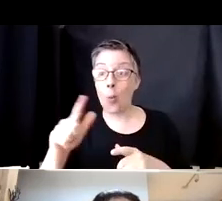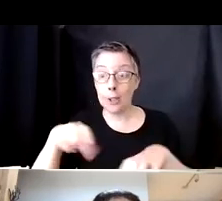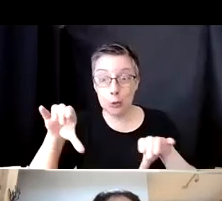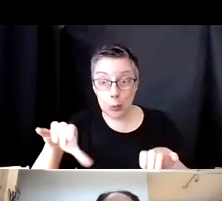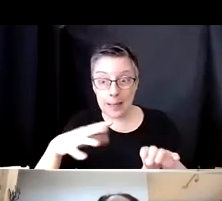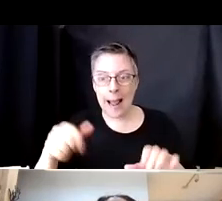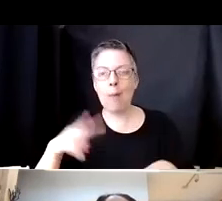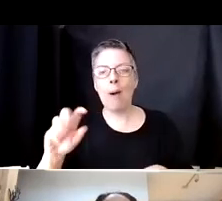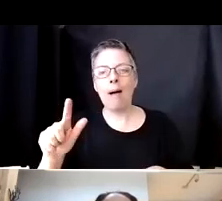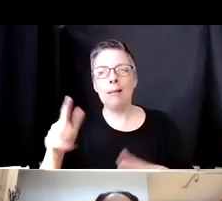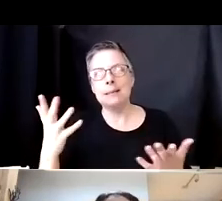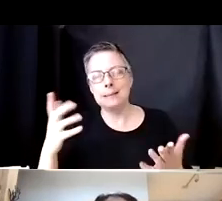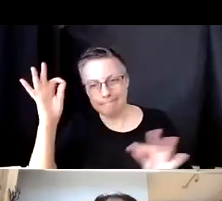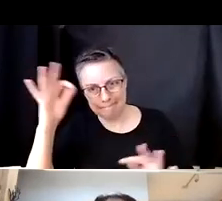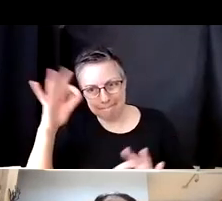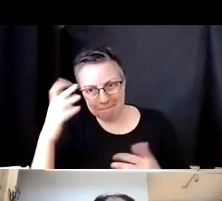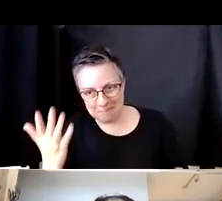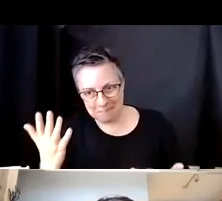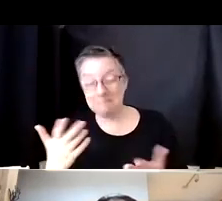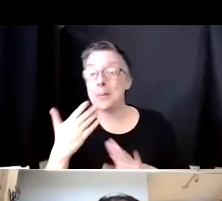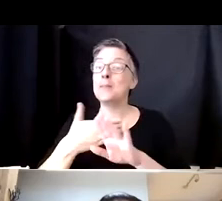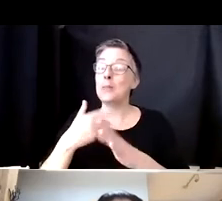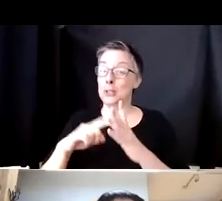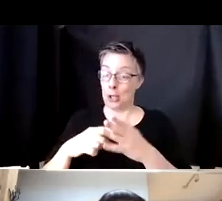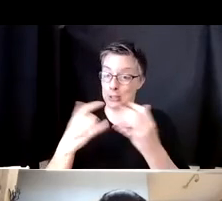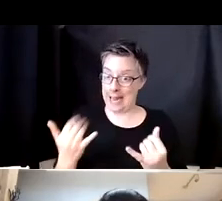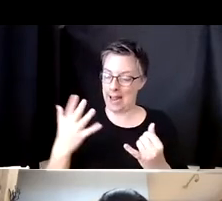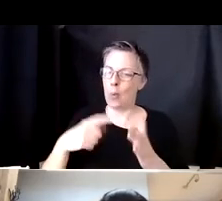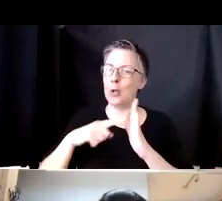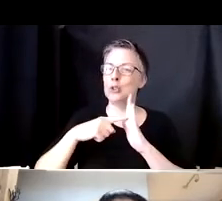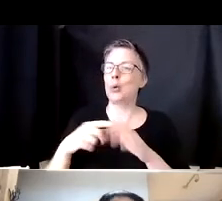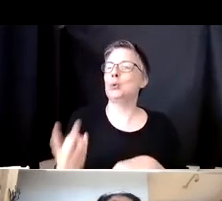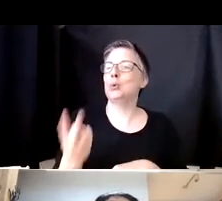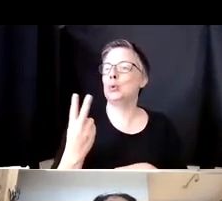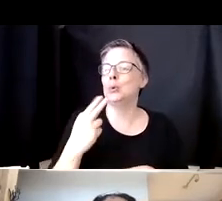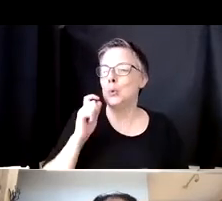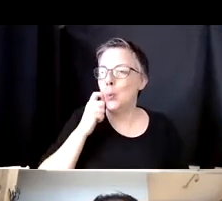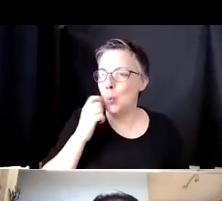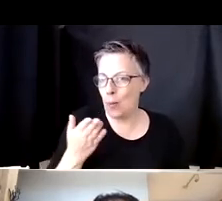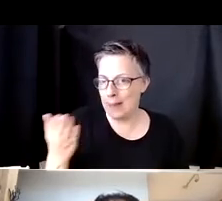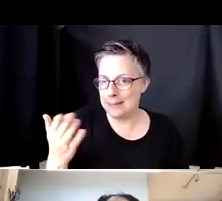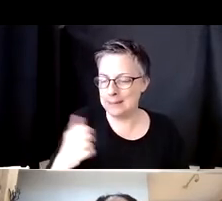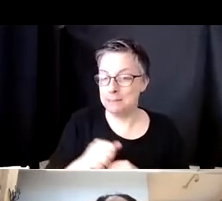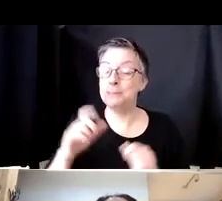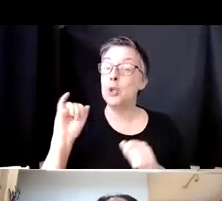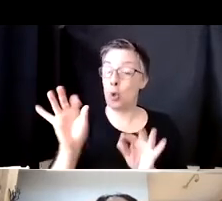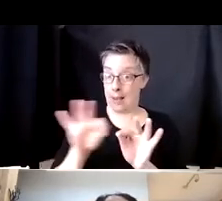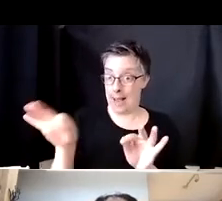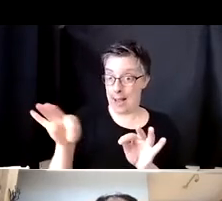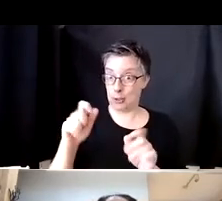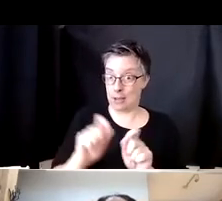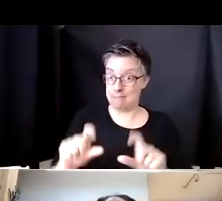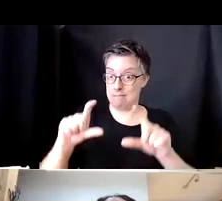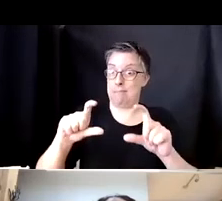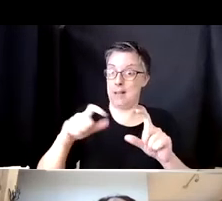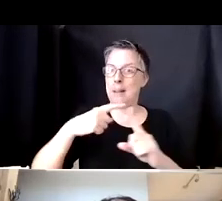Well-Clueless. Before we get started today, I'd like to show you two cool things: enlarging your captions and changing the